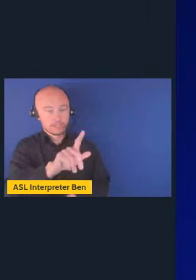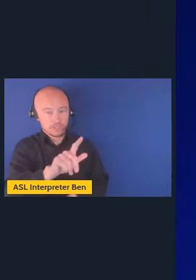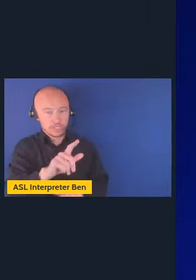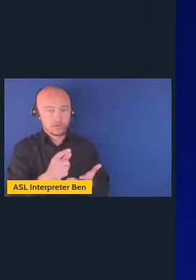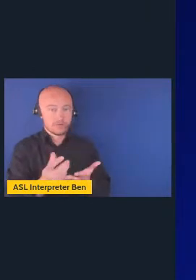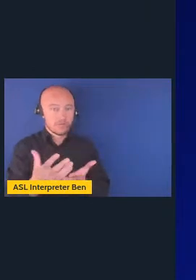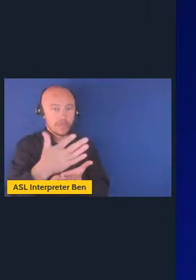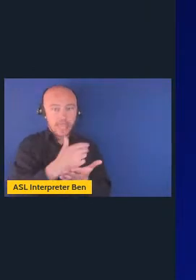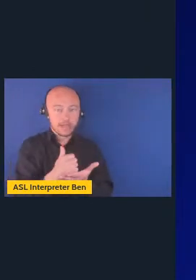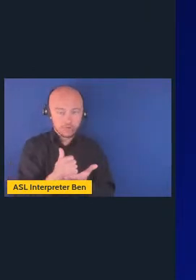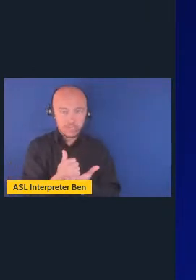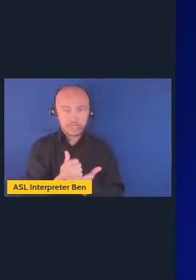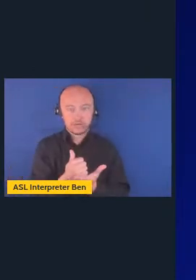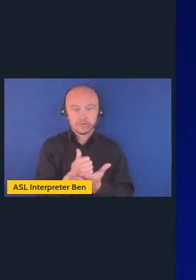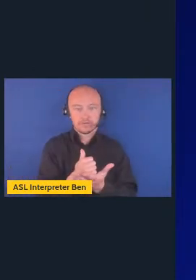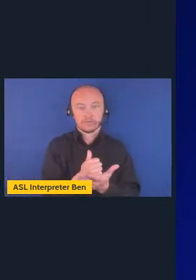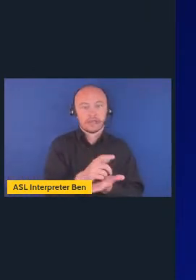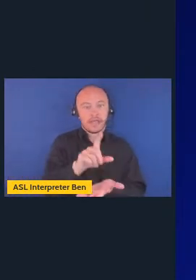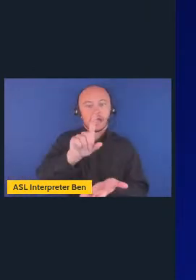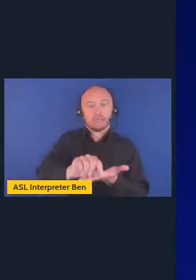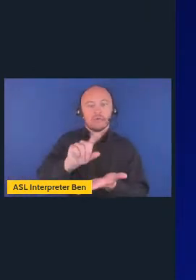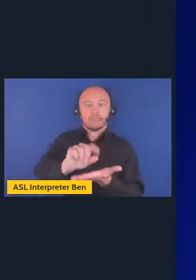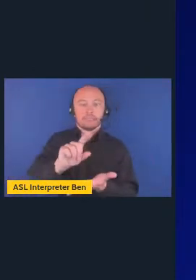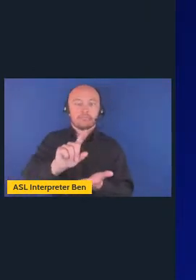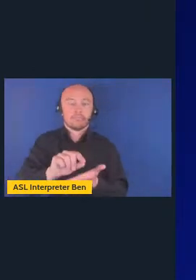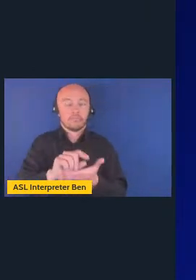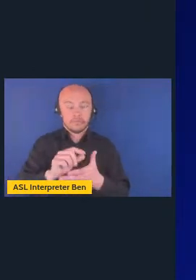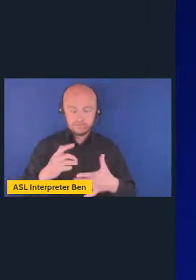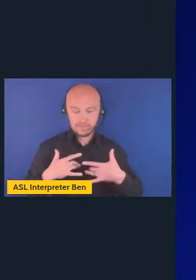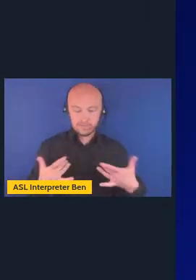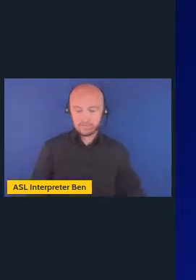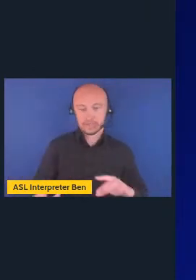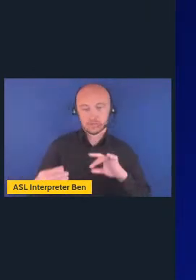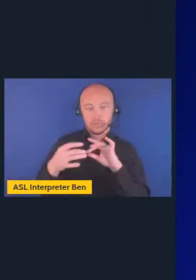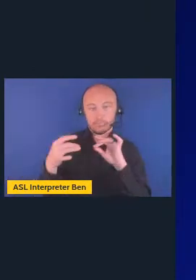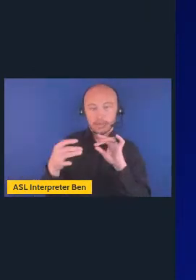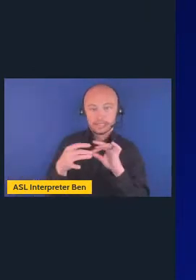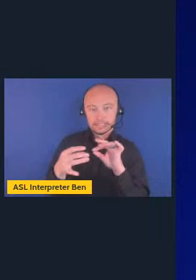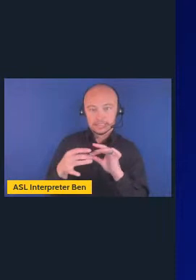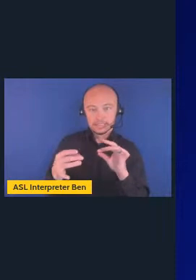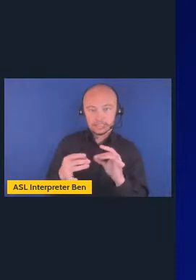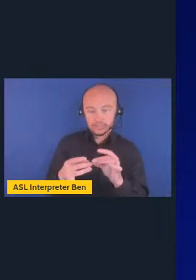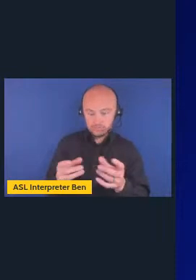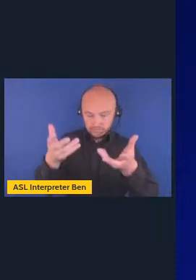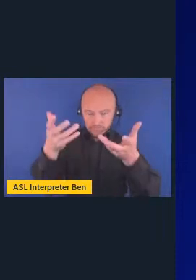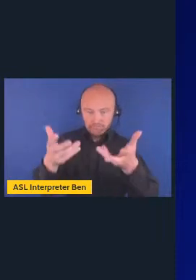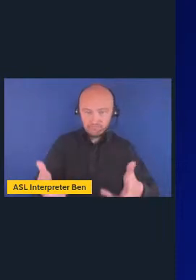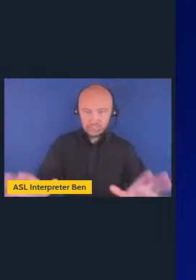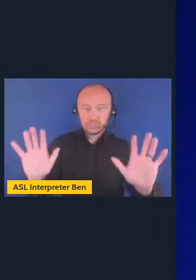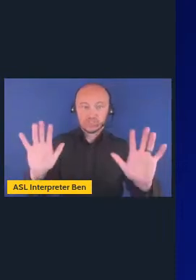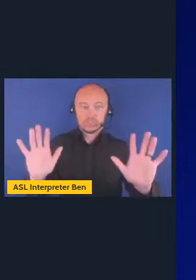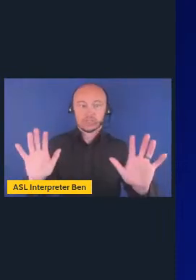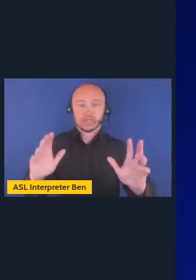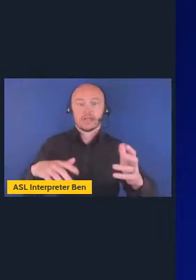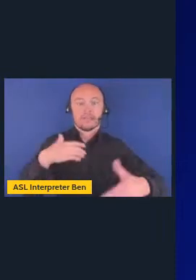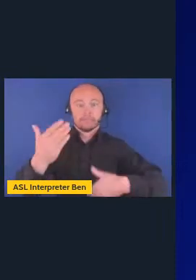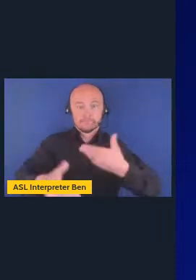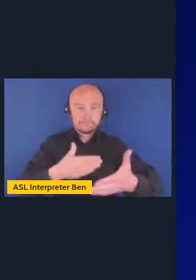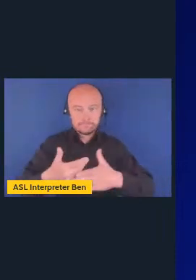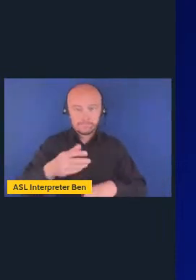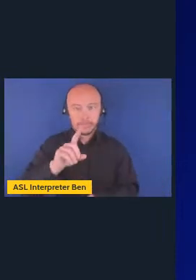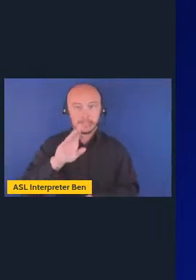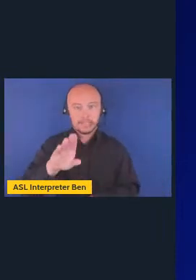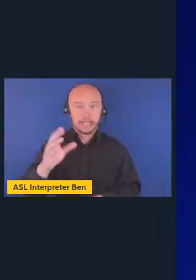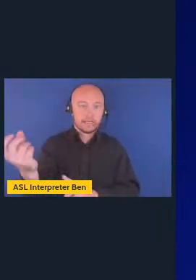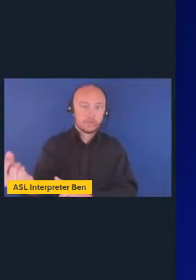and your aggregator is going to publish an event to a message bus when your aggregation is complete, as well as persisting the data back into